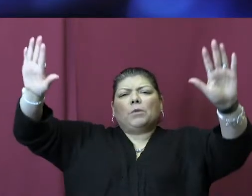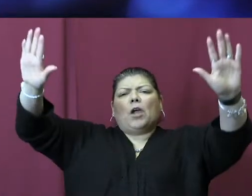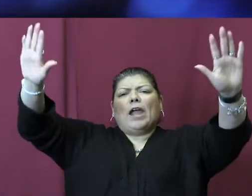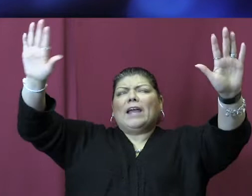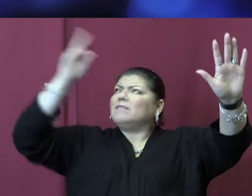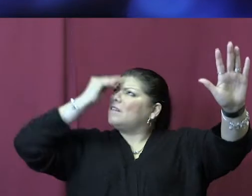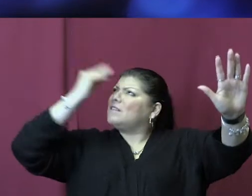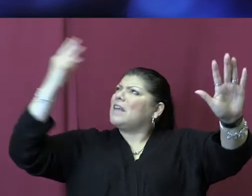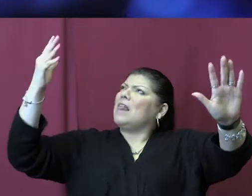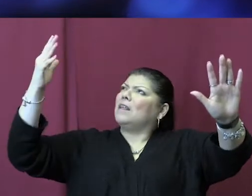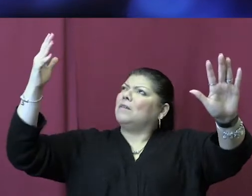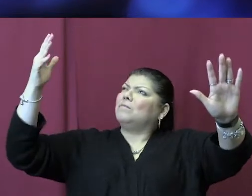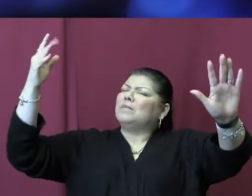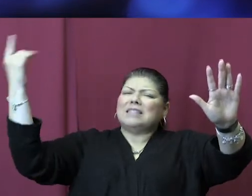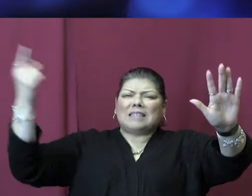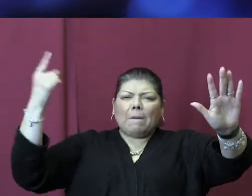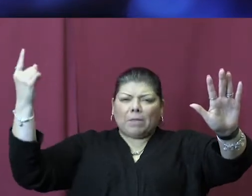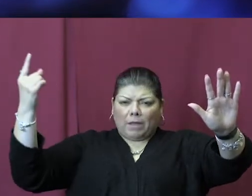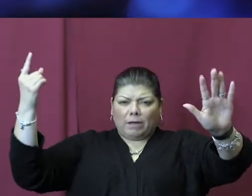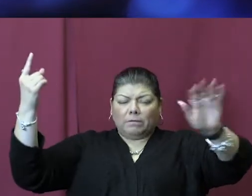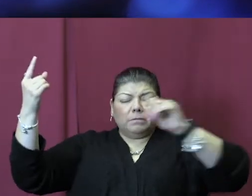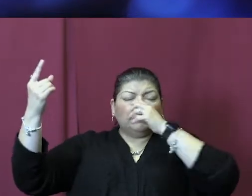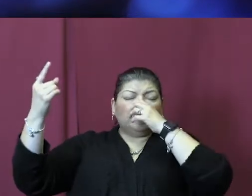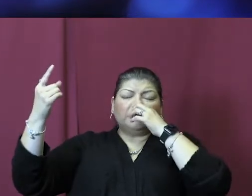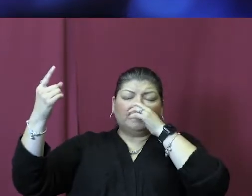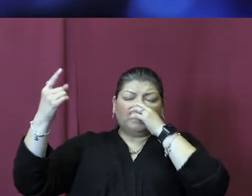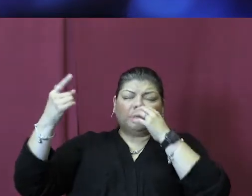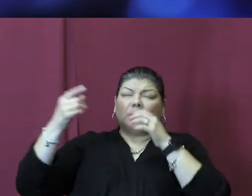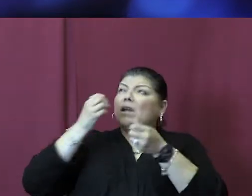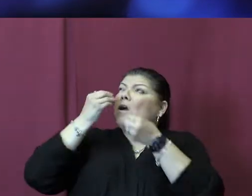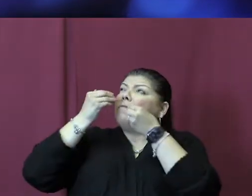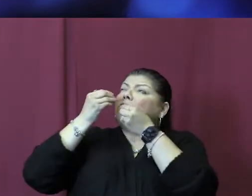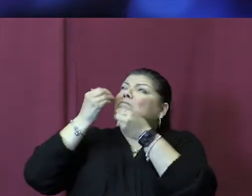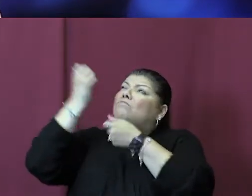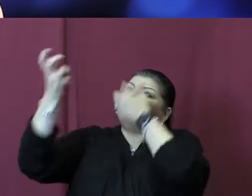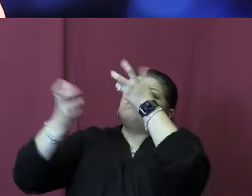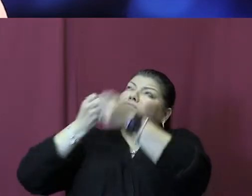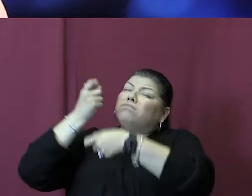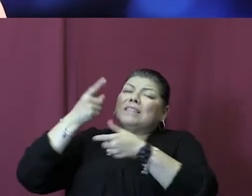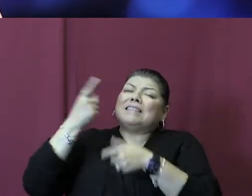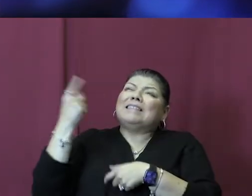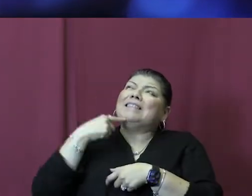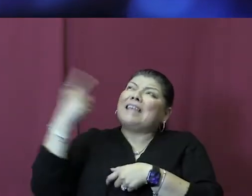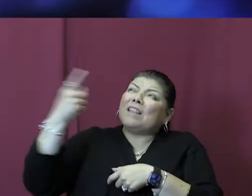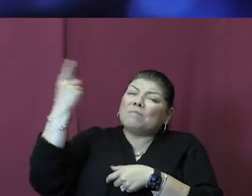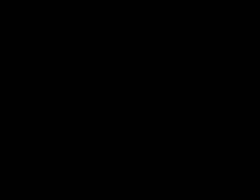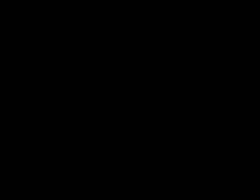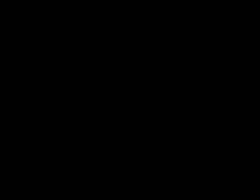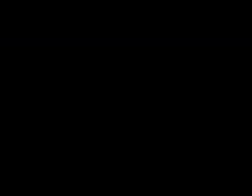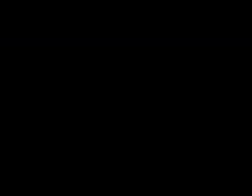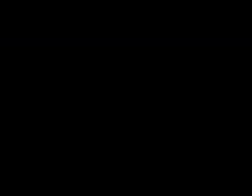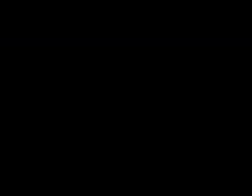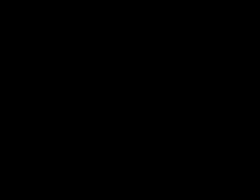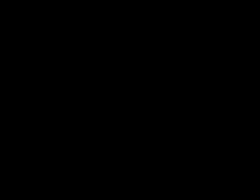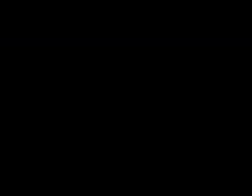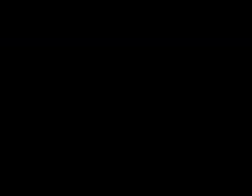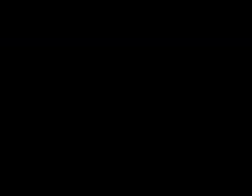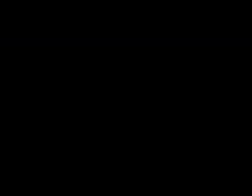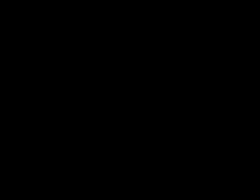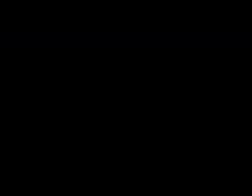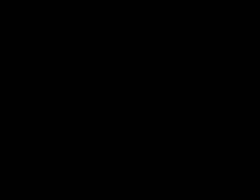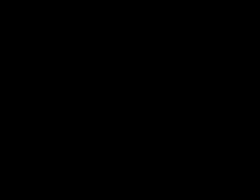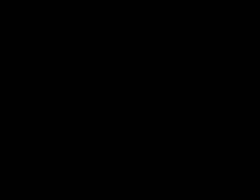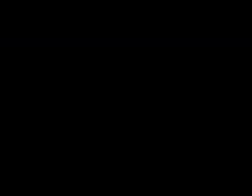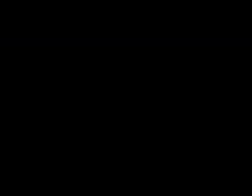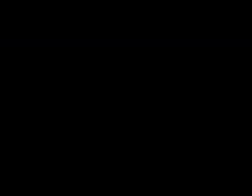tell him something. Open your mouth and tell him how great he is. Come